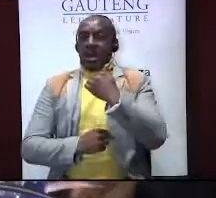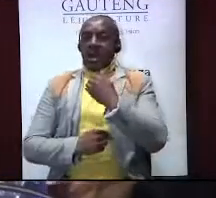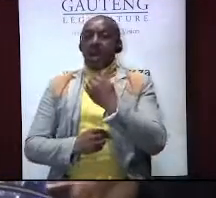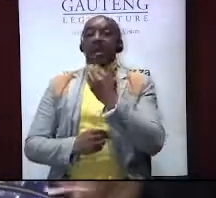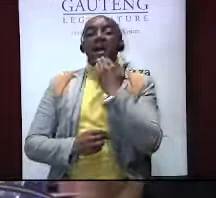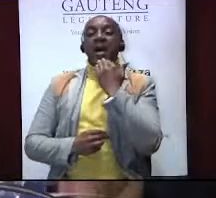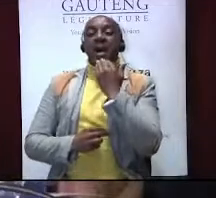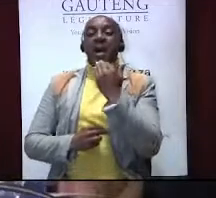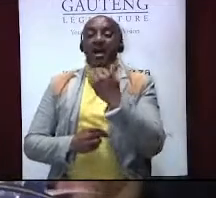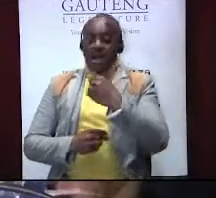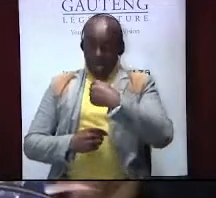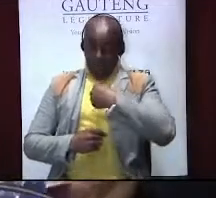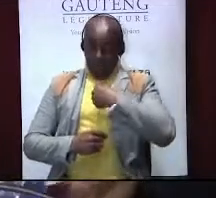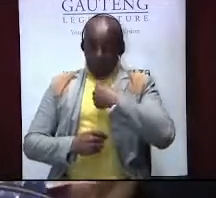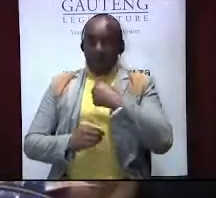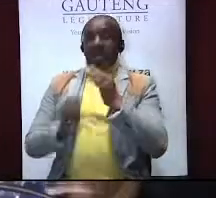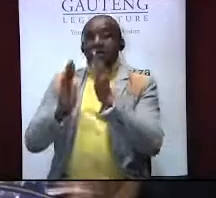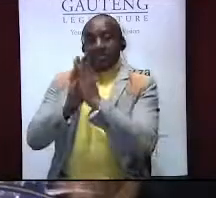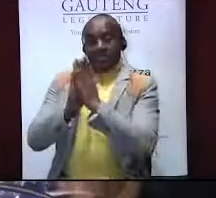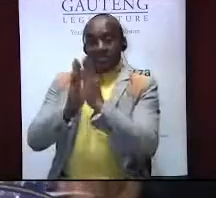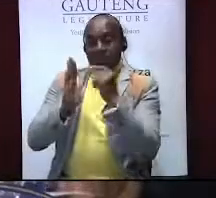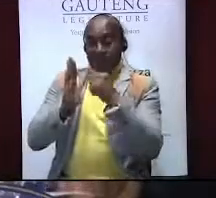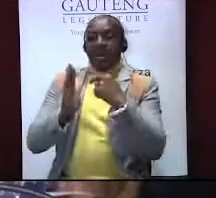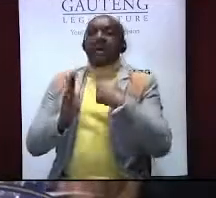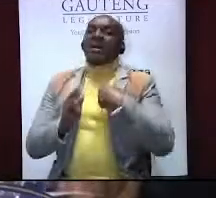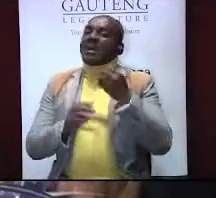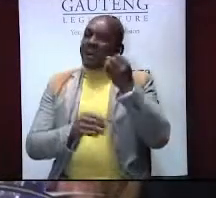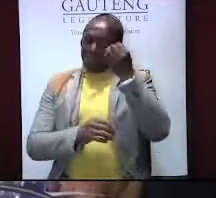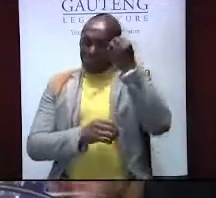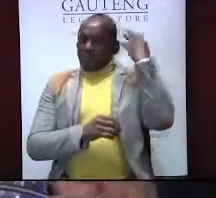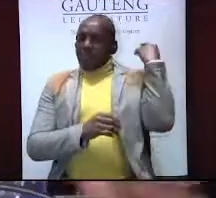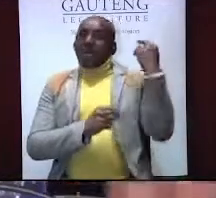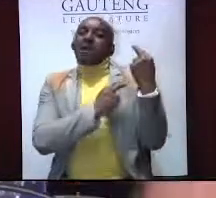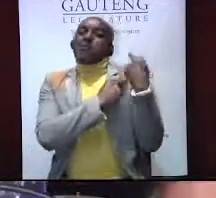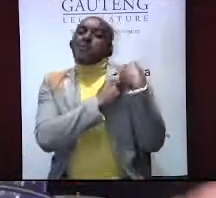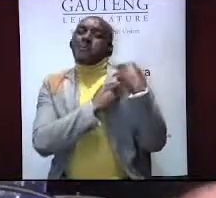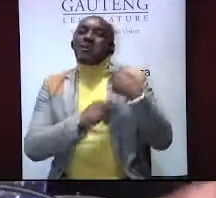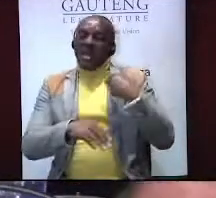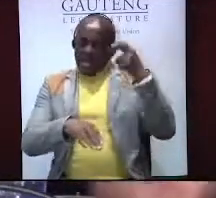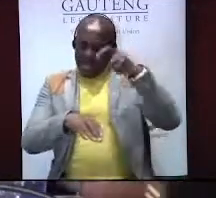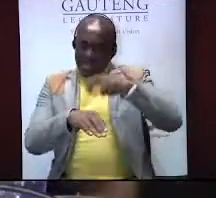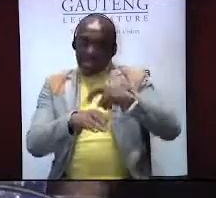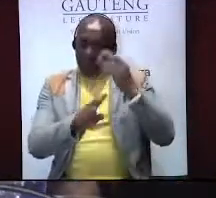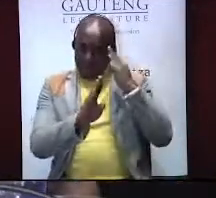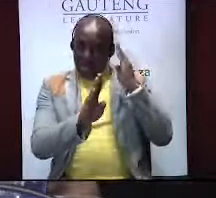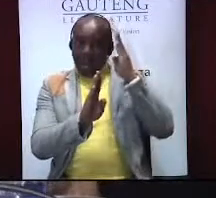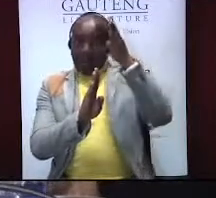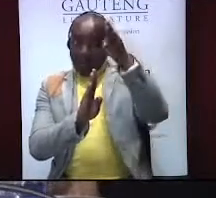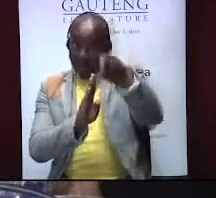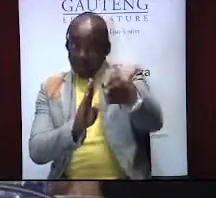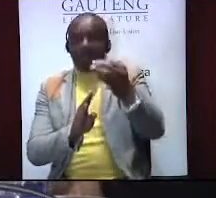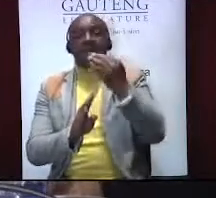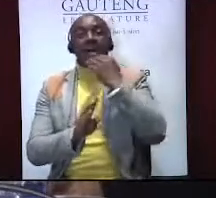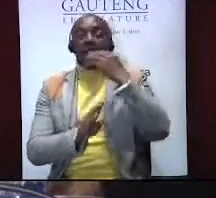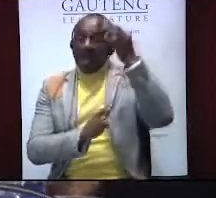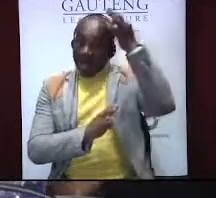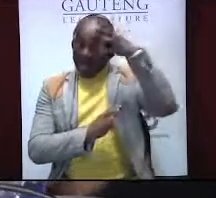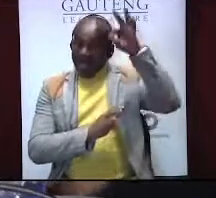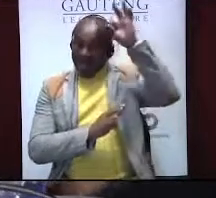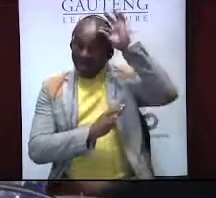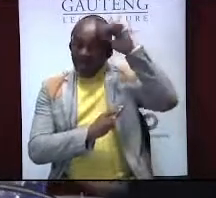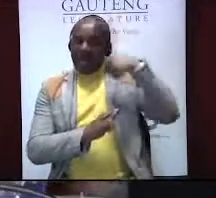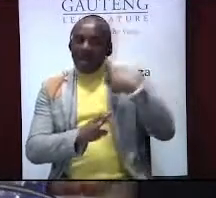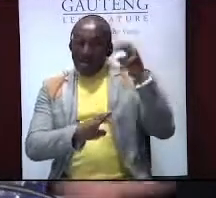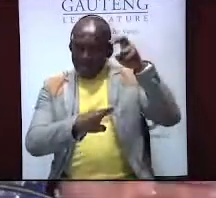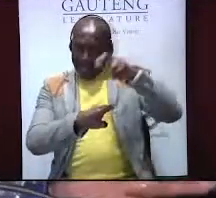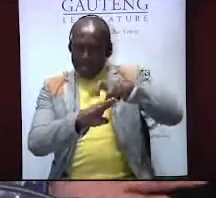We forgot our role, our crucial role. We need to direct our government. We need